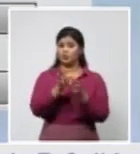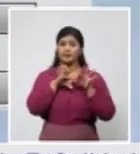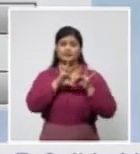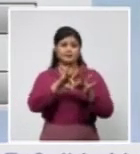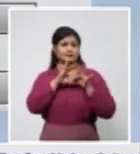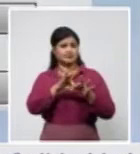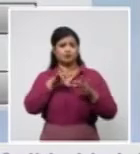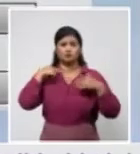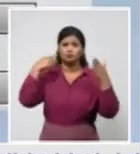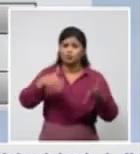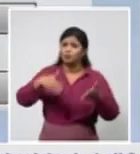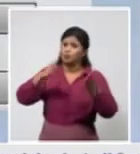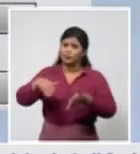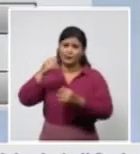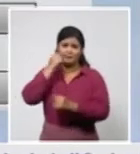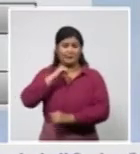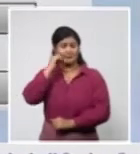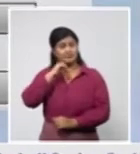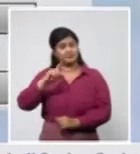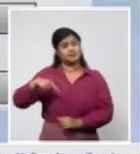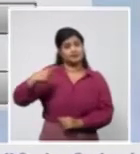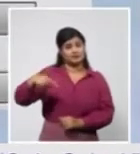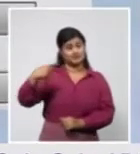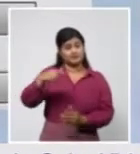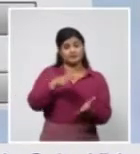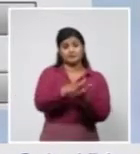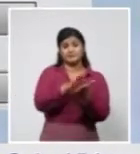256,052 cases were diagnosed yesterday.